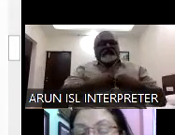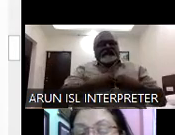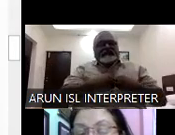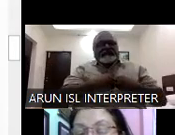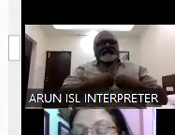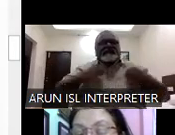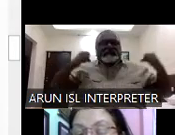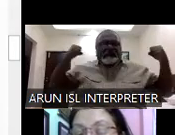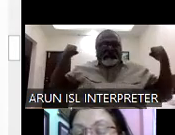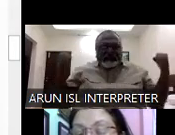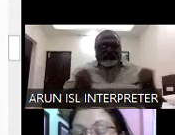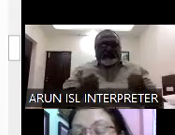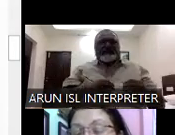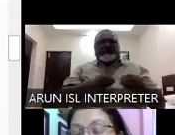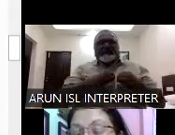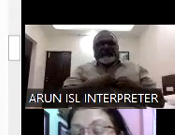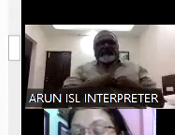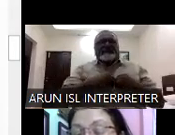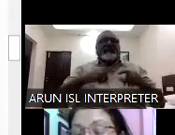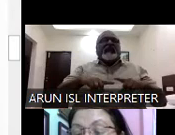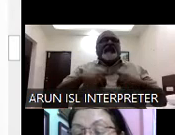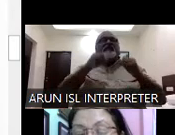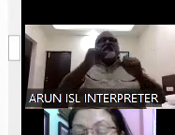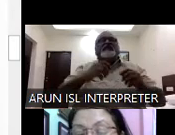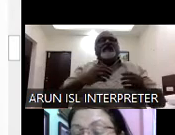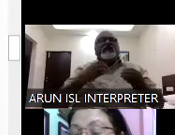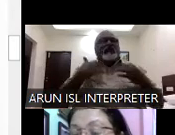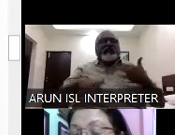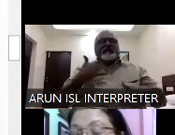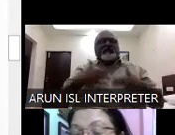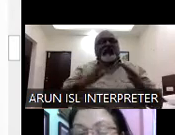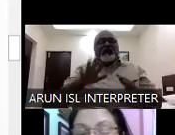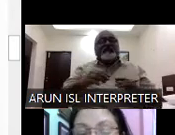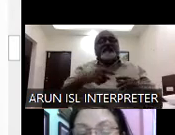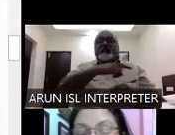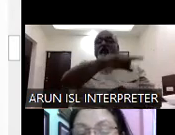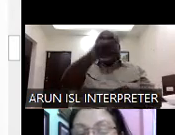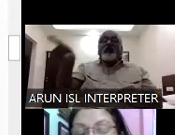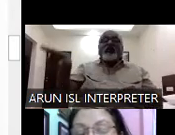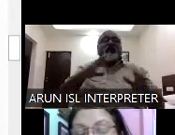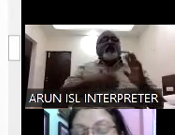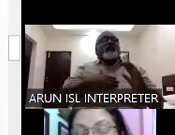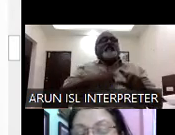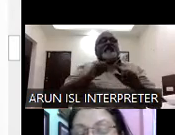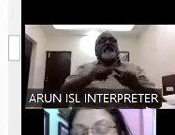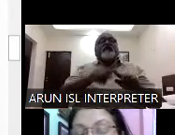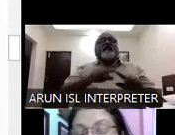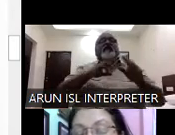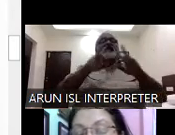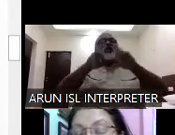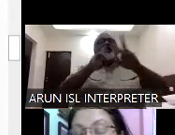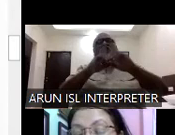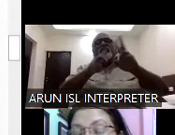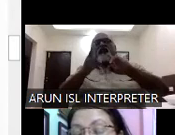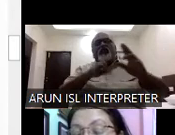exercised through the governance and through the democratic dialogue. And India